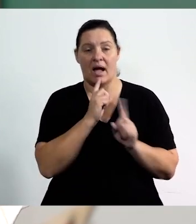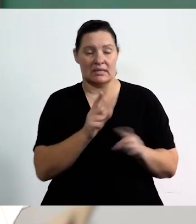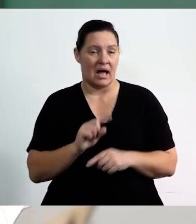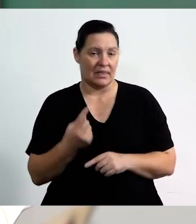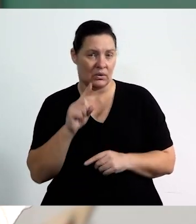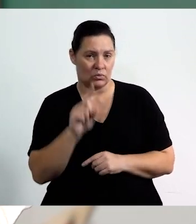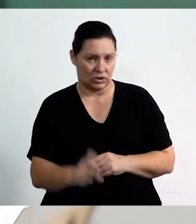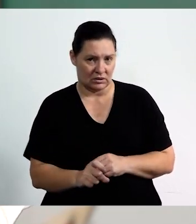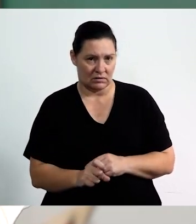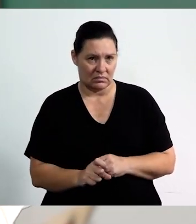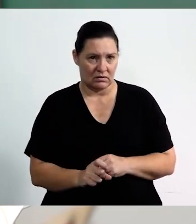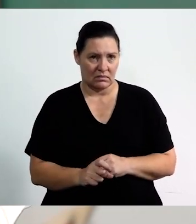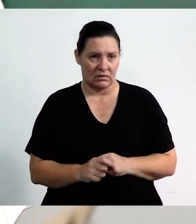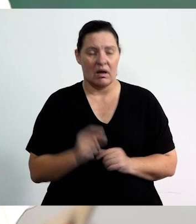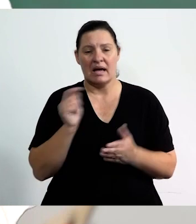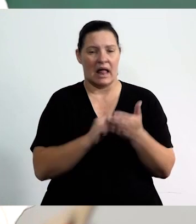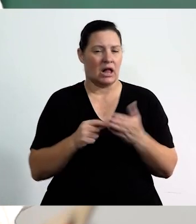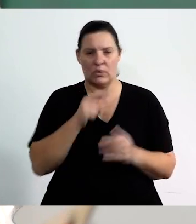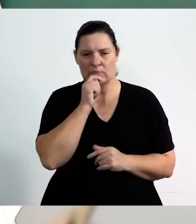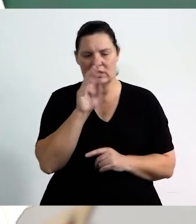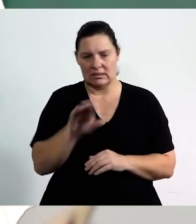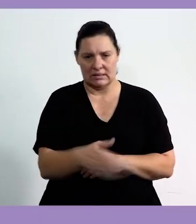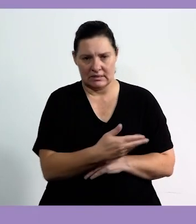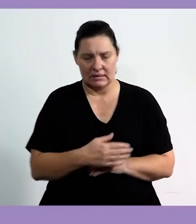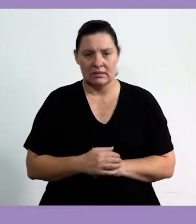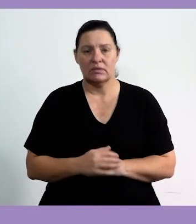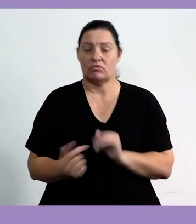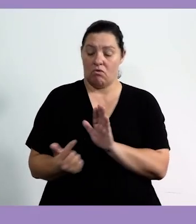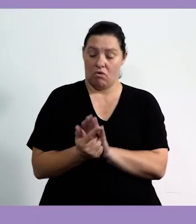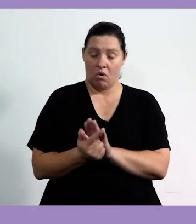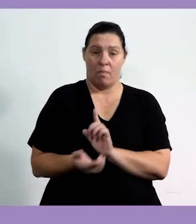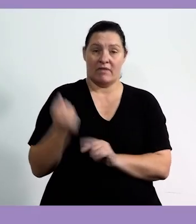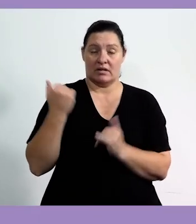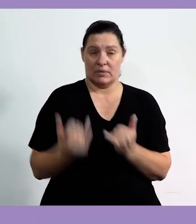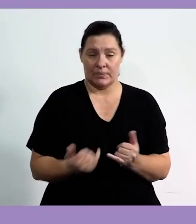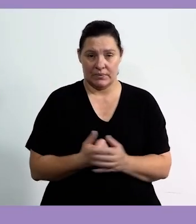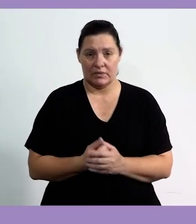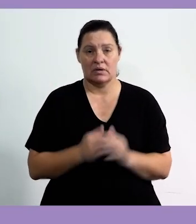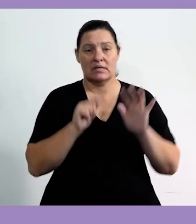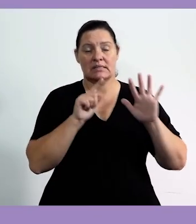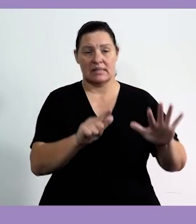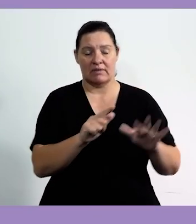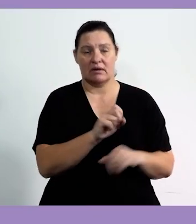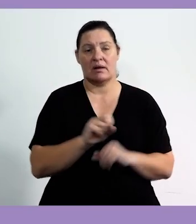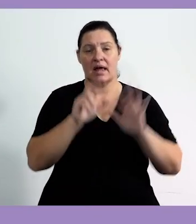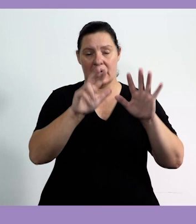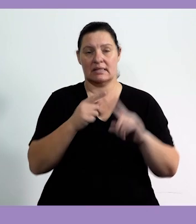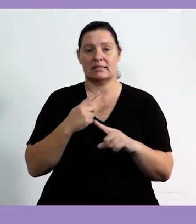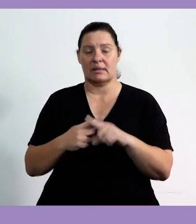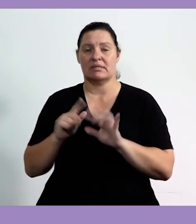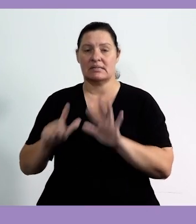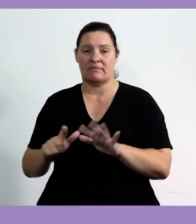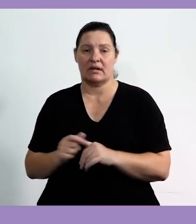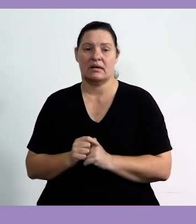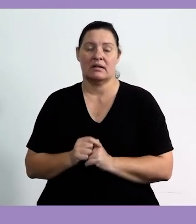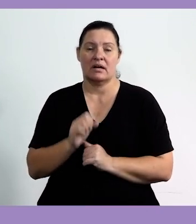Let's answer the following questions without the use of a calculator. So using the law that we just found now, 7 to the exponent 8 multiplied